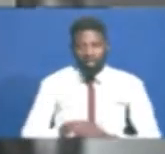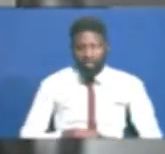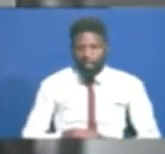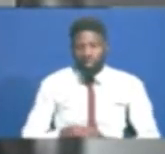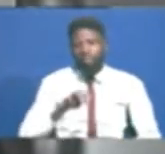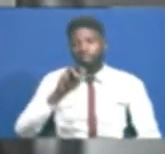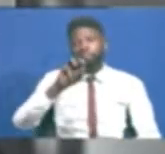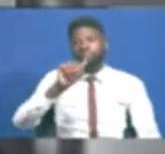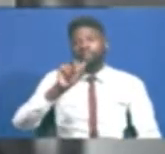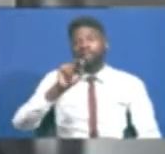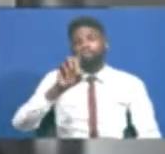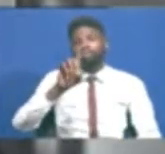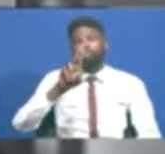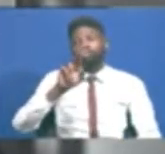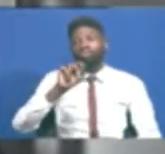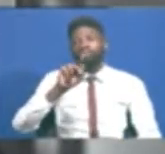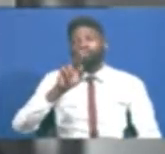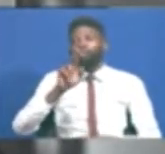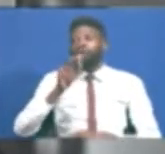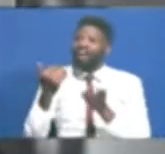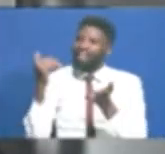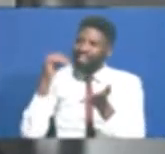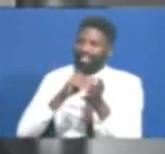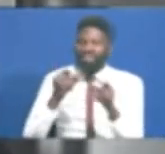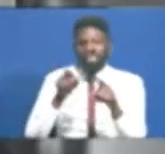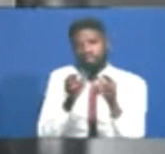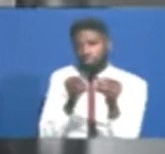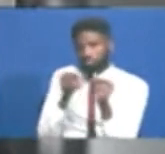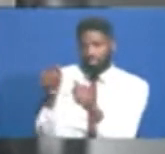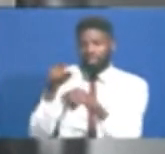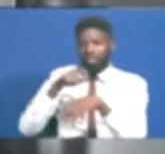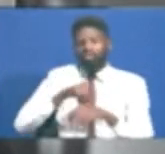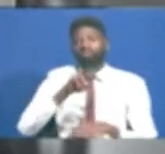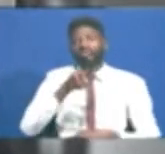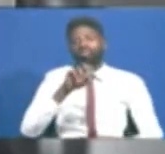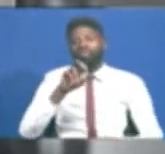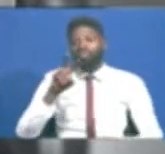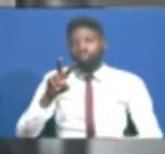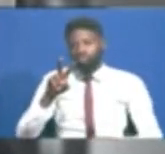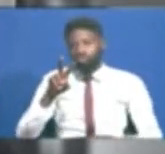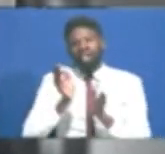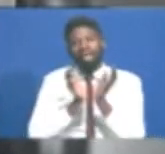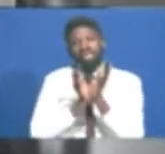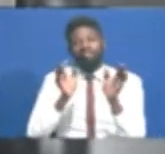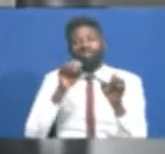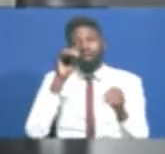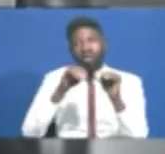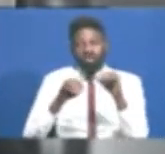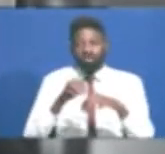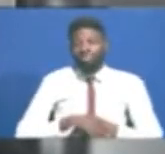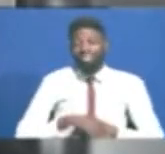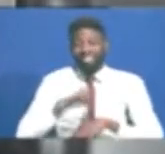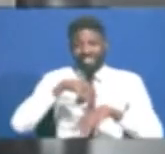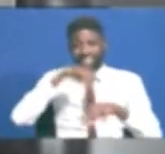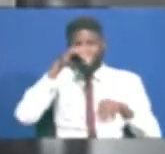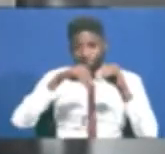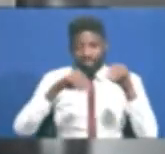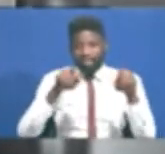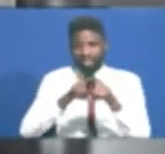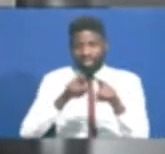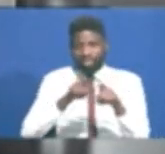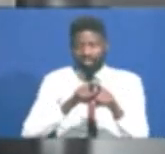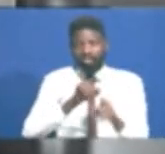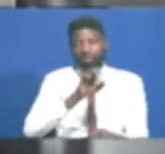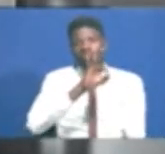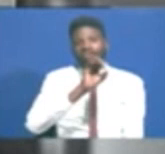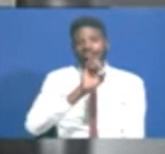would once again dethrone Professor Ongeri in the 2002 general elections. In that election, the Ford People Party,